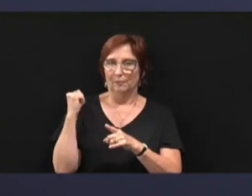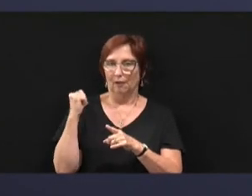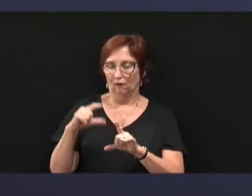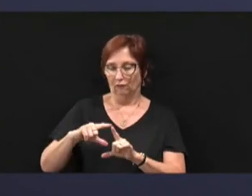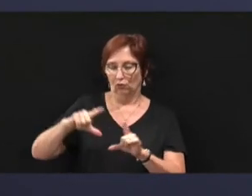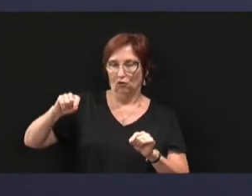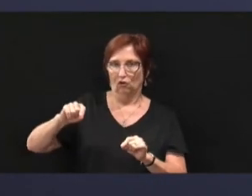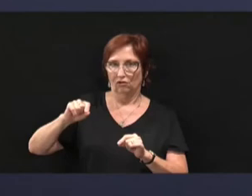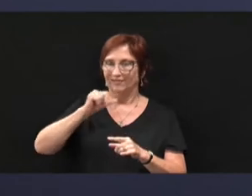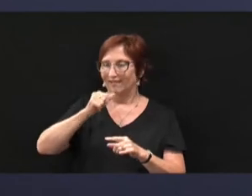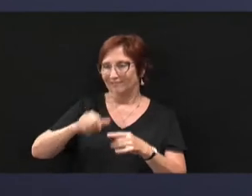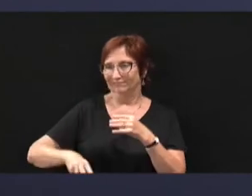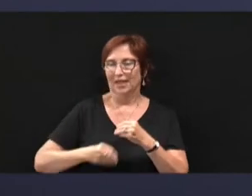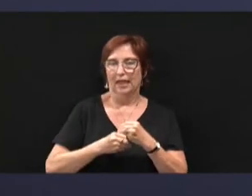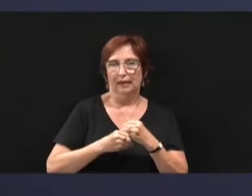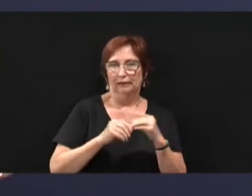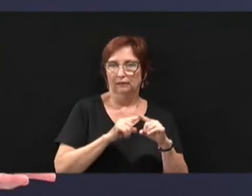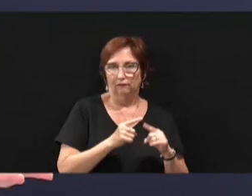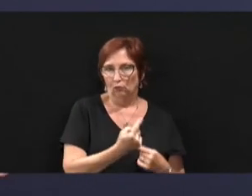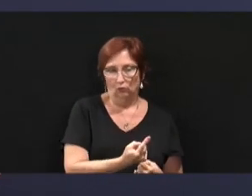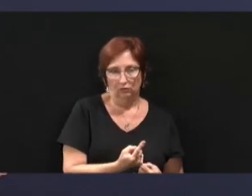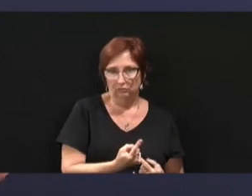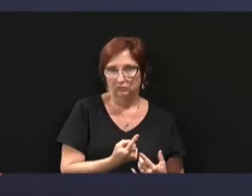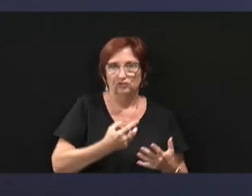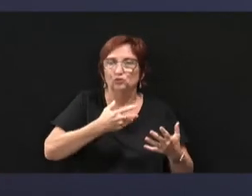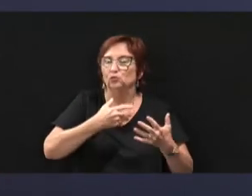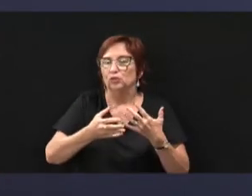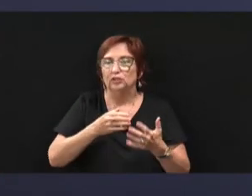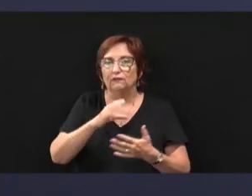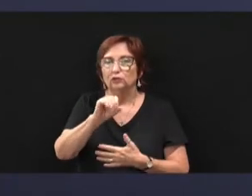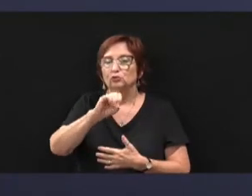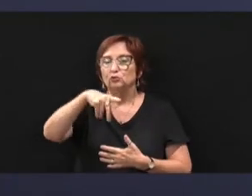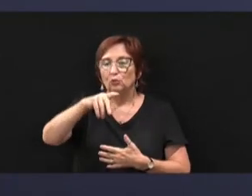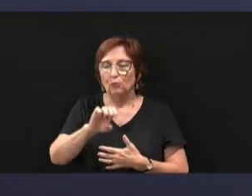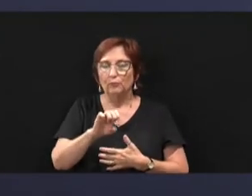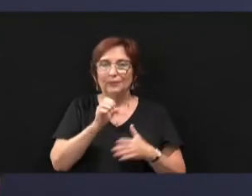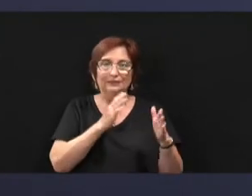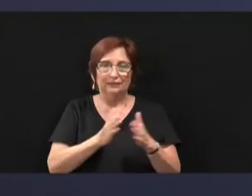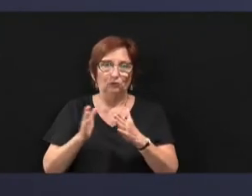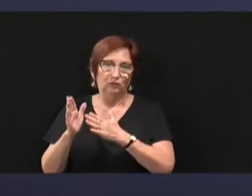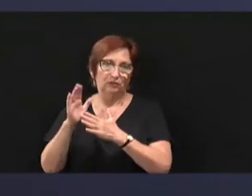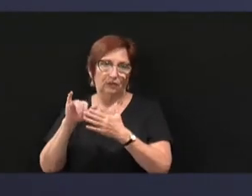another keyword on whichever scope and sequence you end up going with.